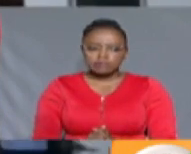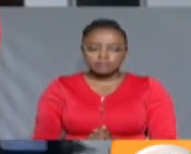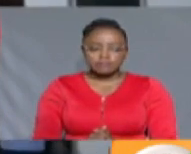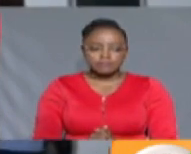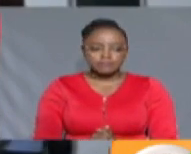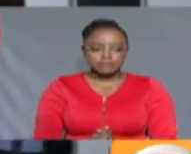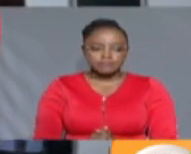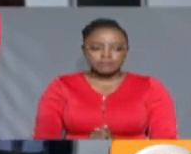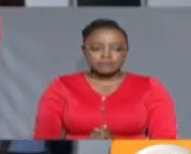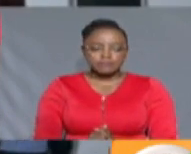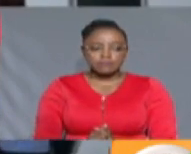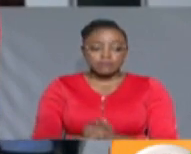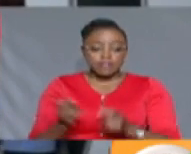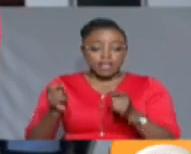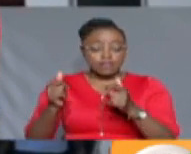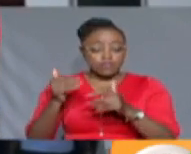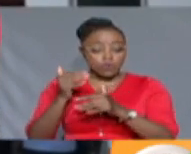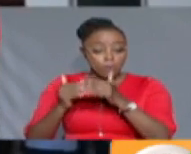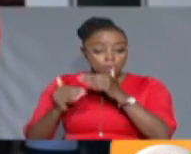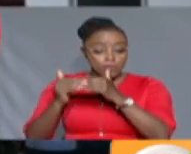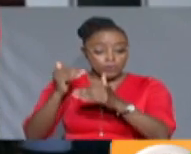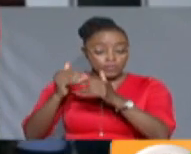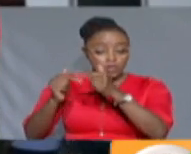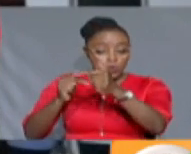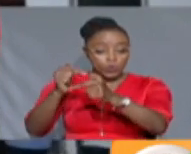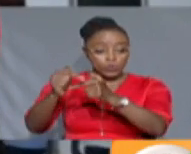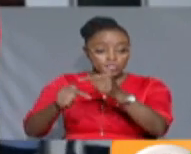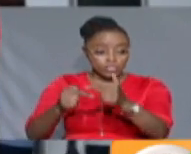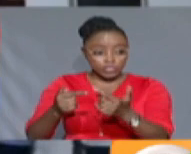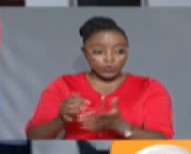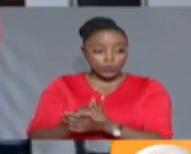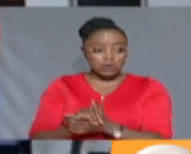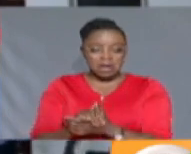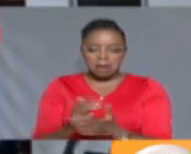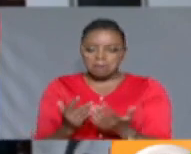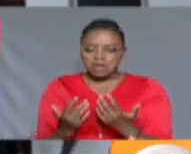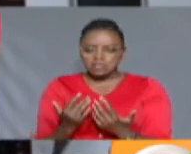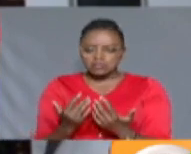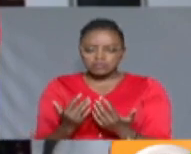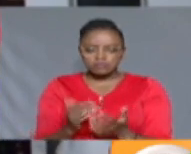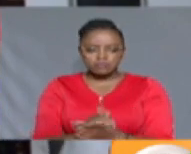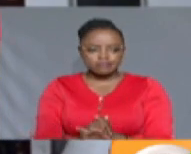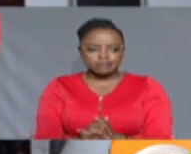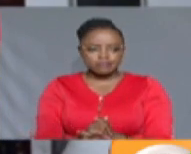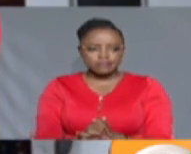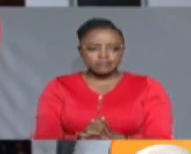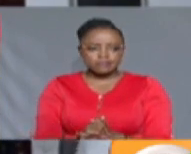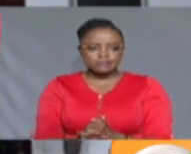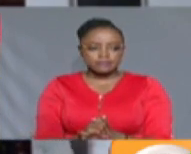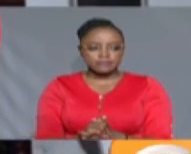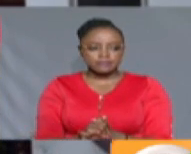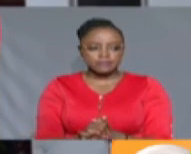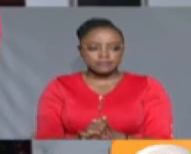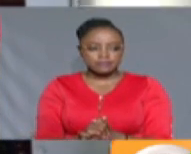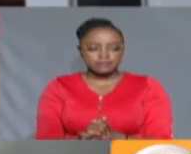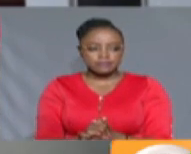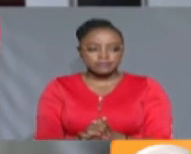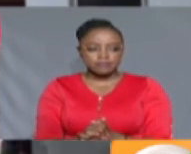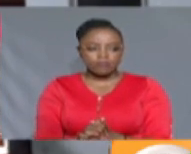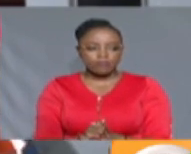is a number of buildings are on seeing the fire. I can be able to count 1, 2, 3 in